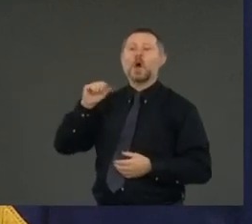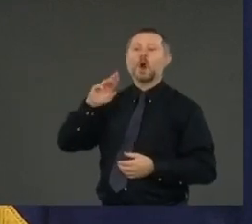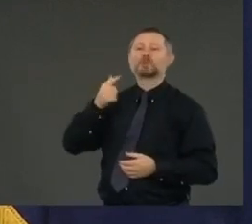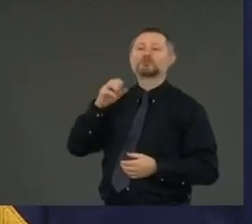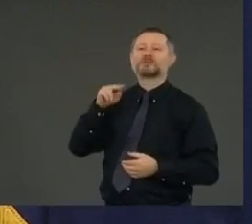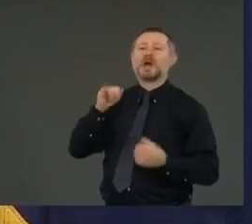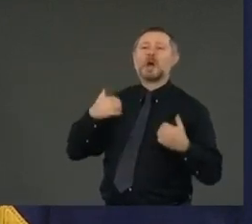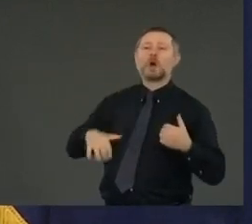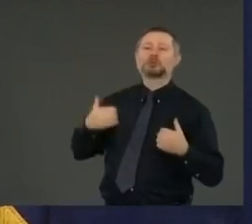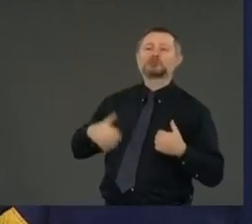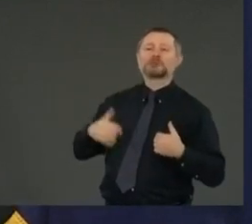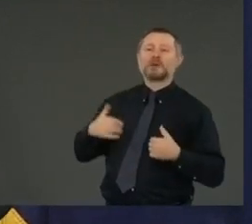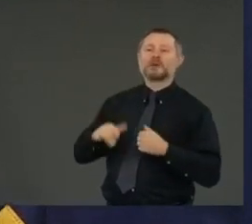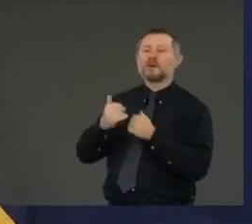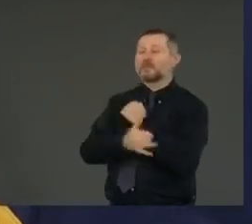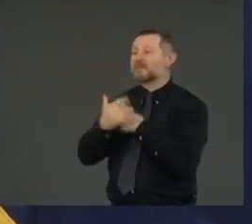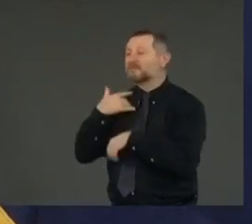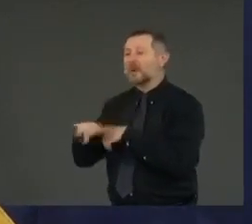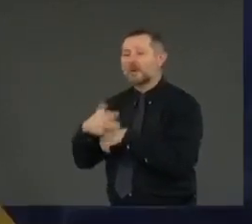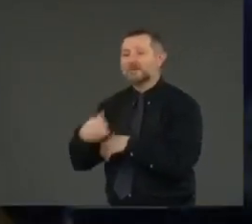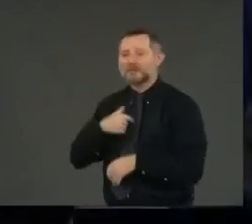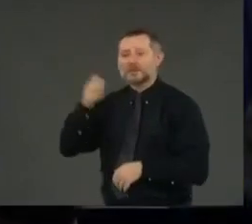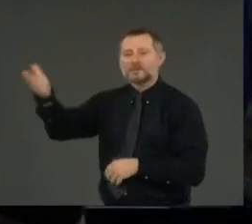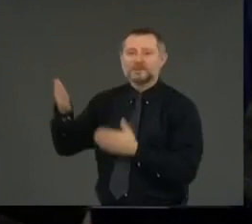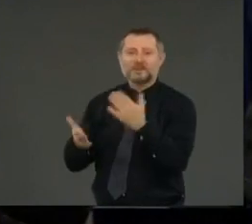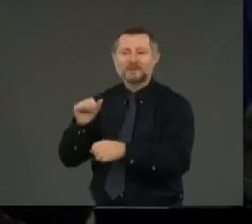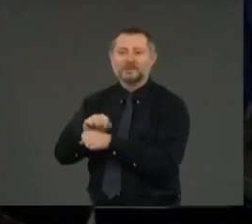available. All right, guys. Thank you very much.